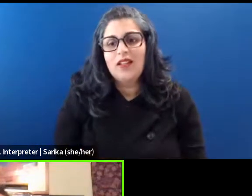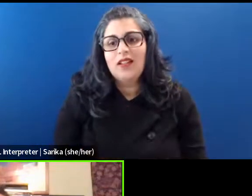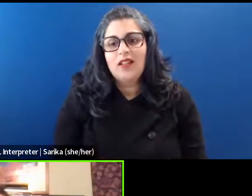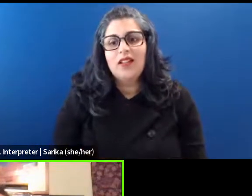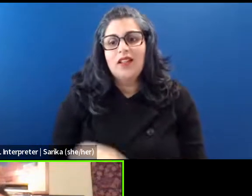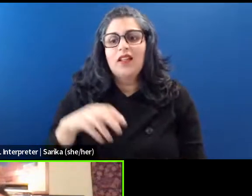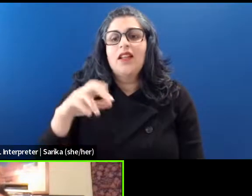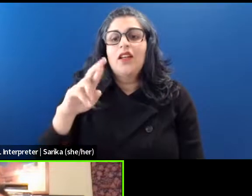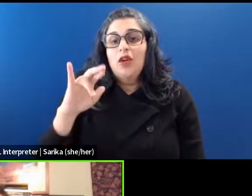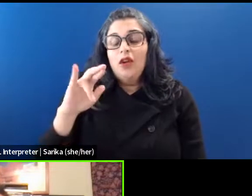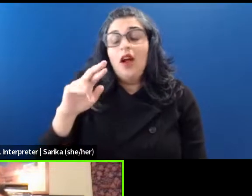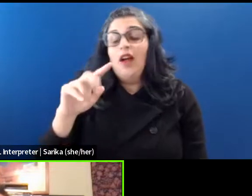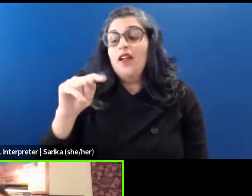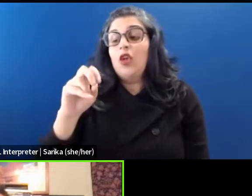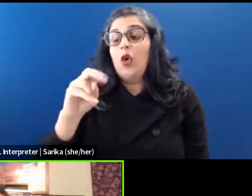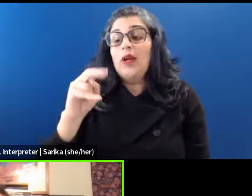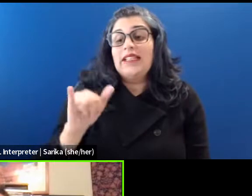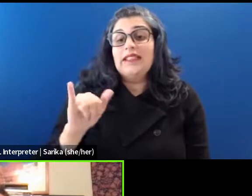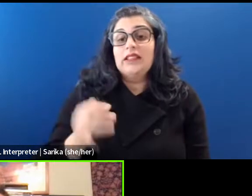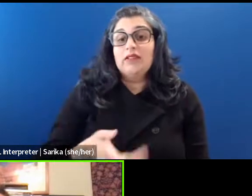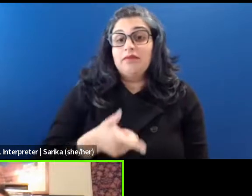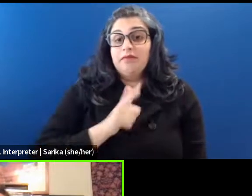Yeah, I agree.